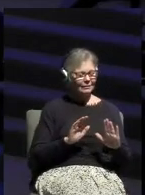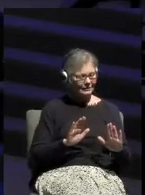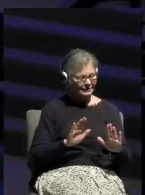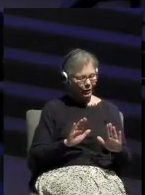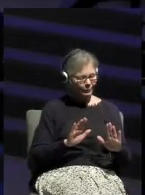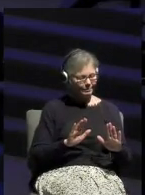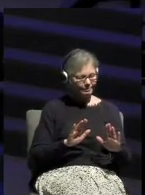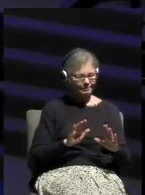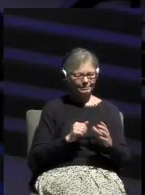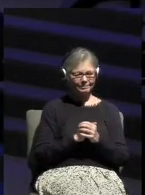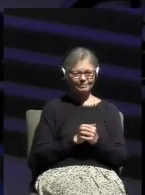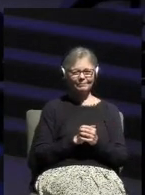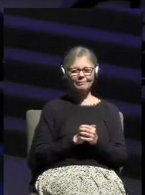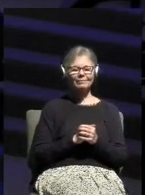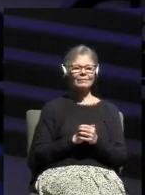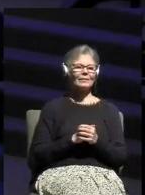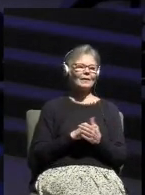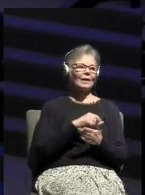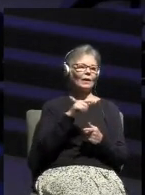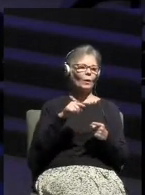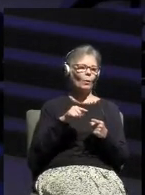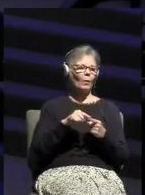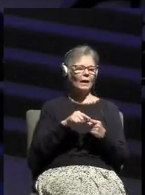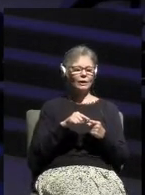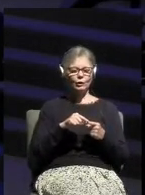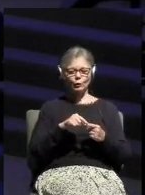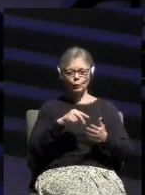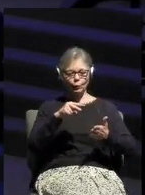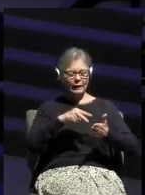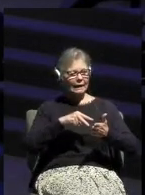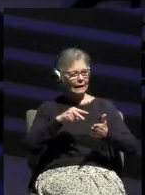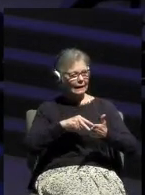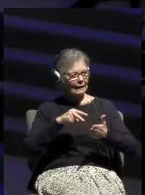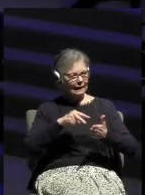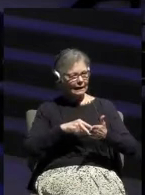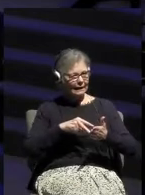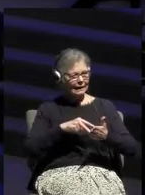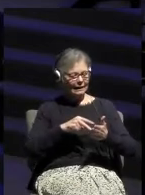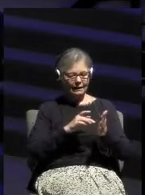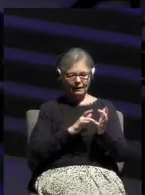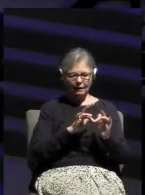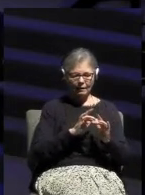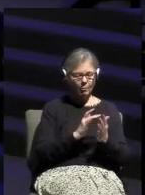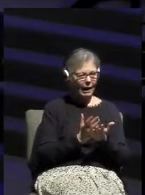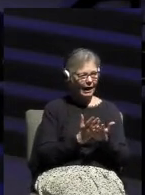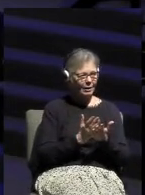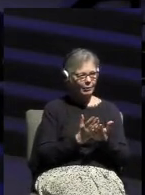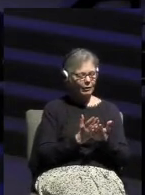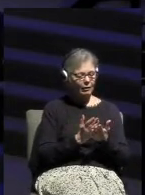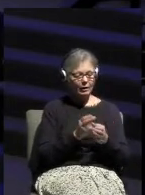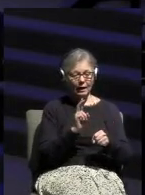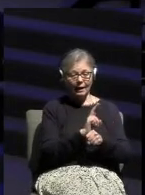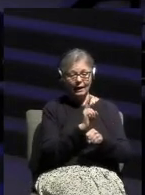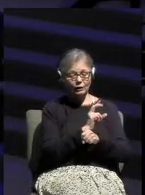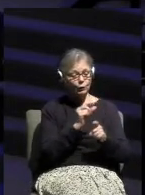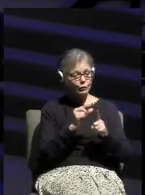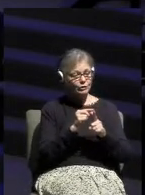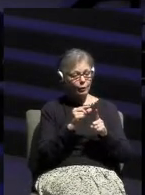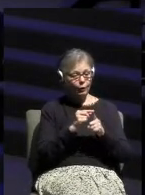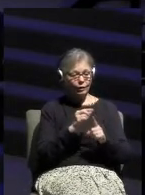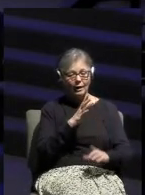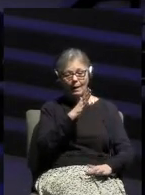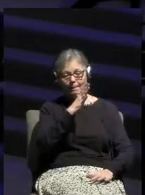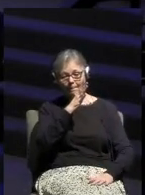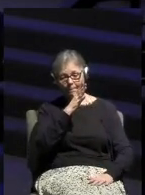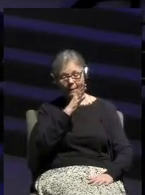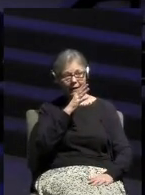but we see these images of a mother bird using her wings to shelter her chicks and sheltering them from the elements or